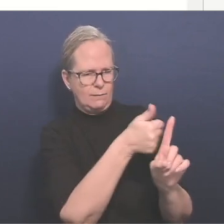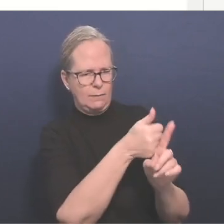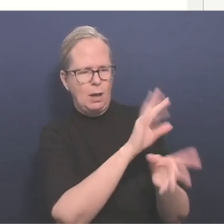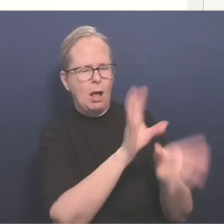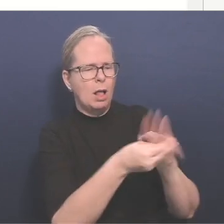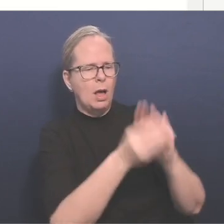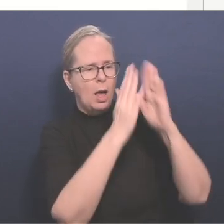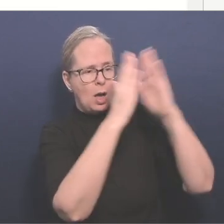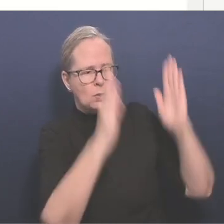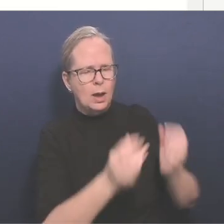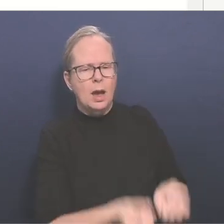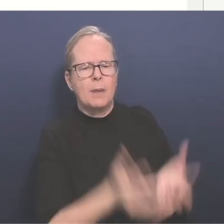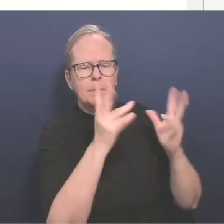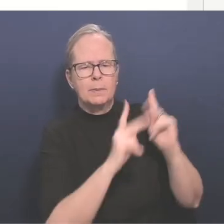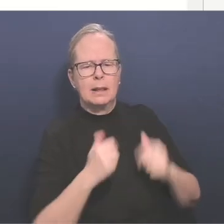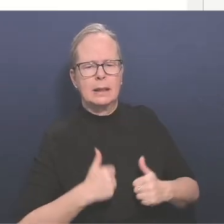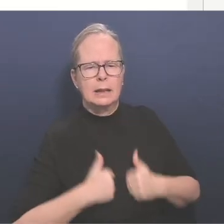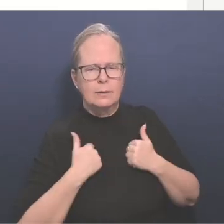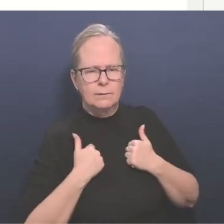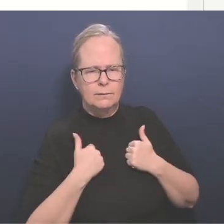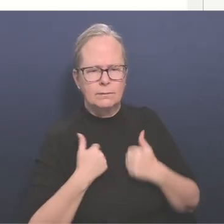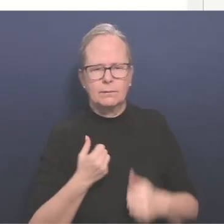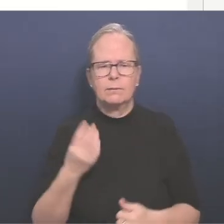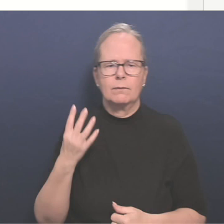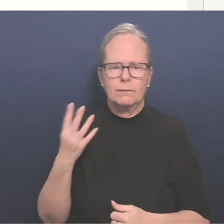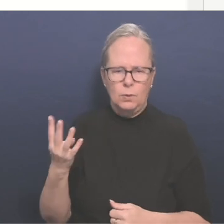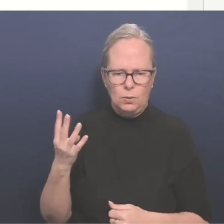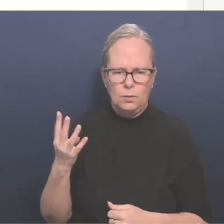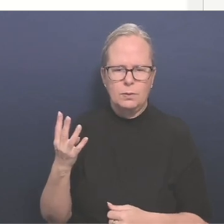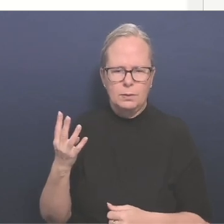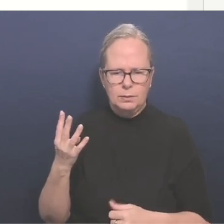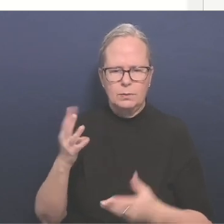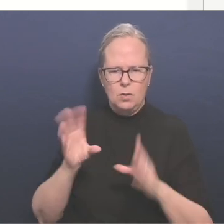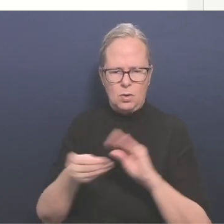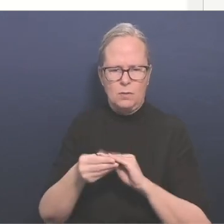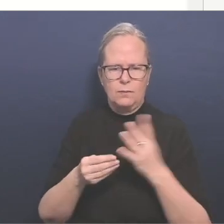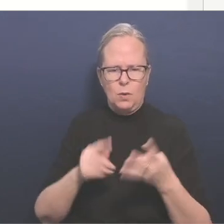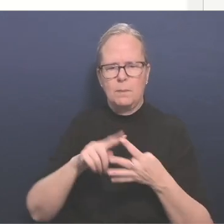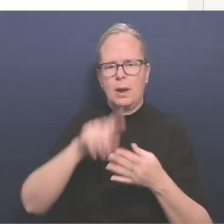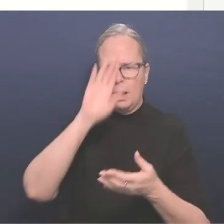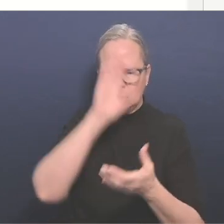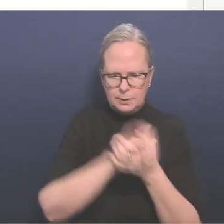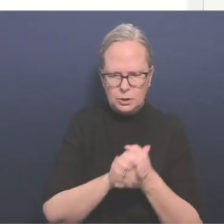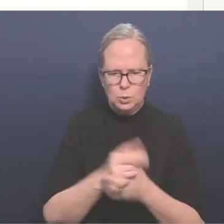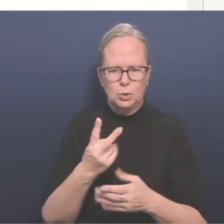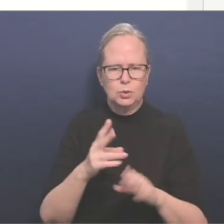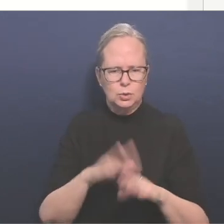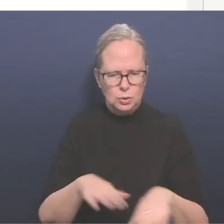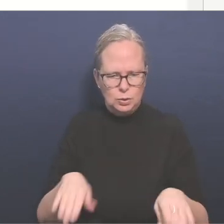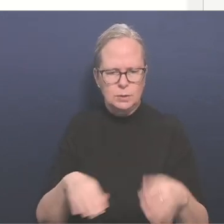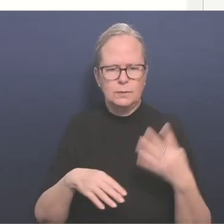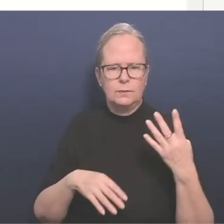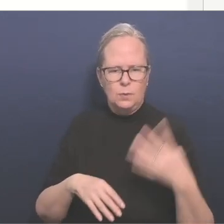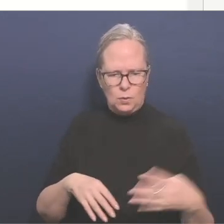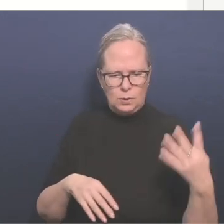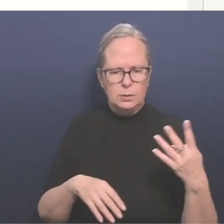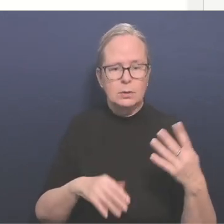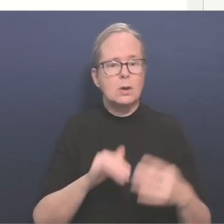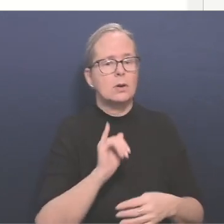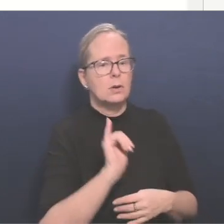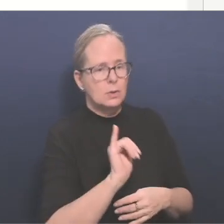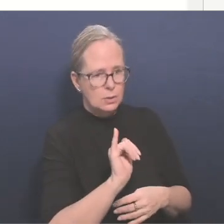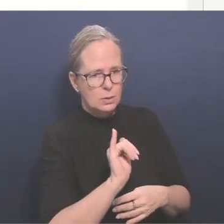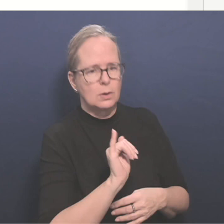Okay, Aisha, what is your length of stay in Canada since you turned the age 18? 10 to